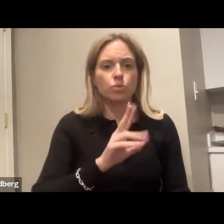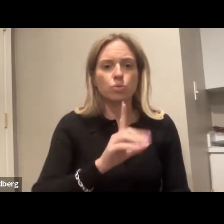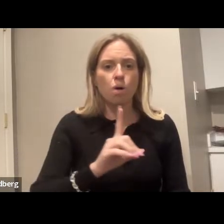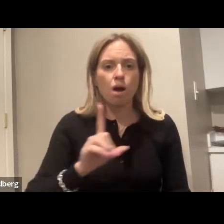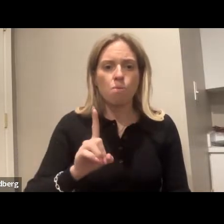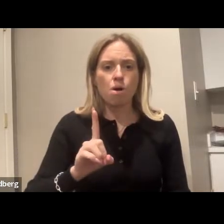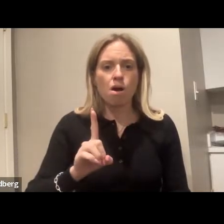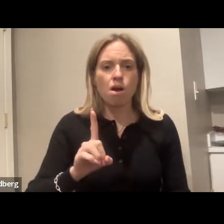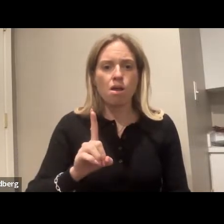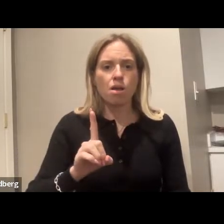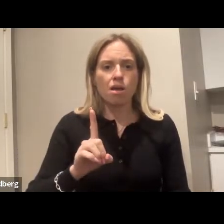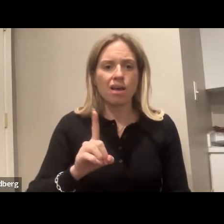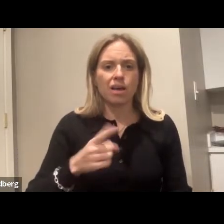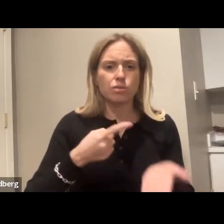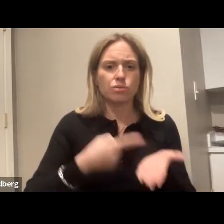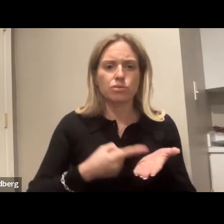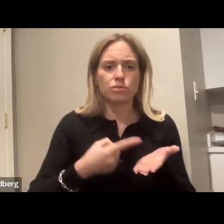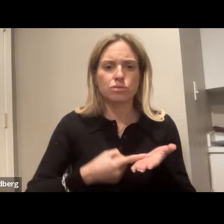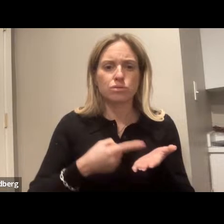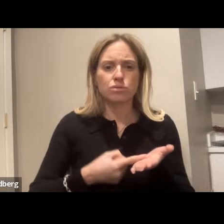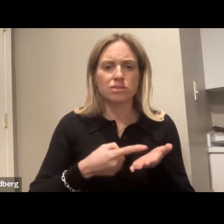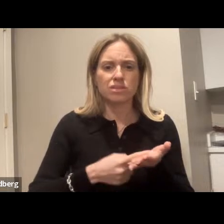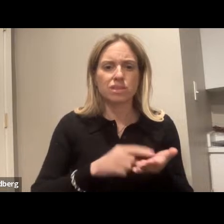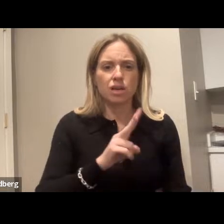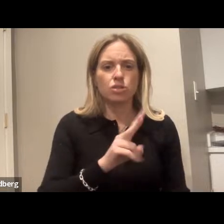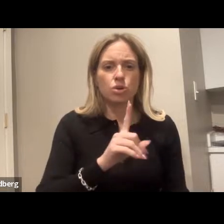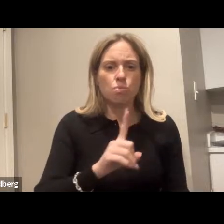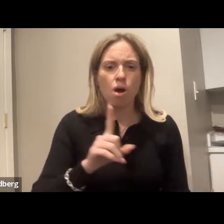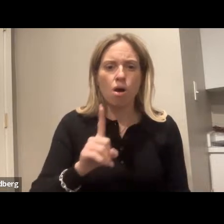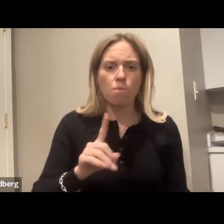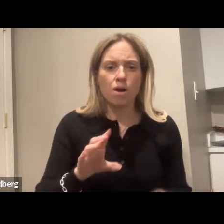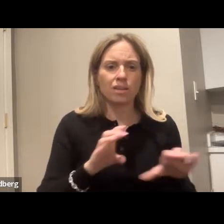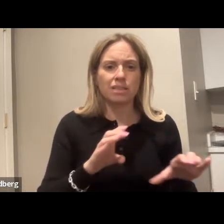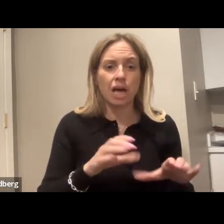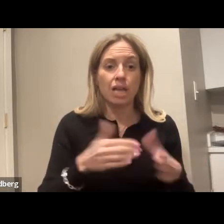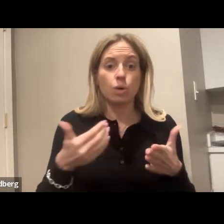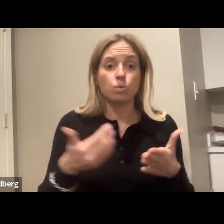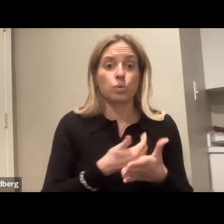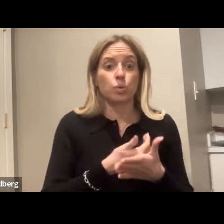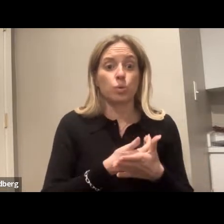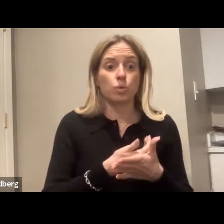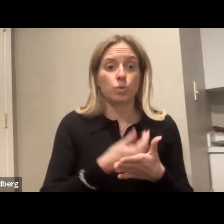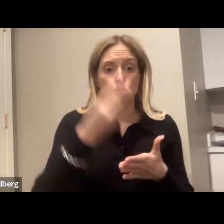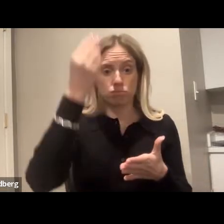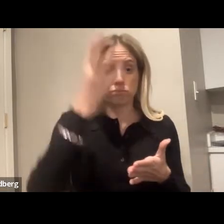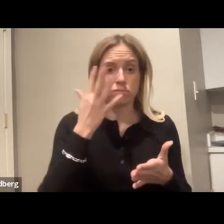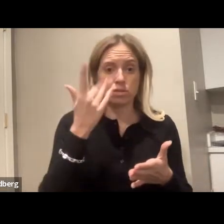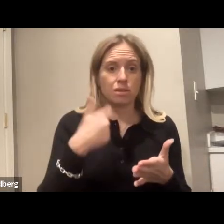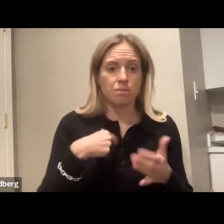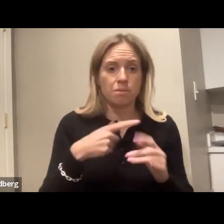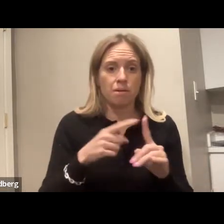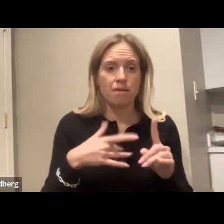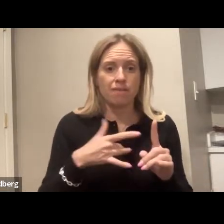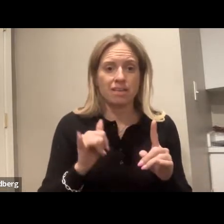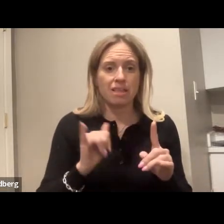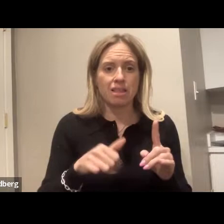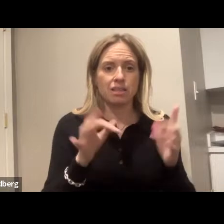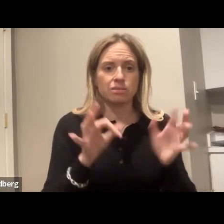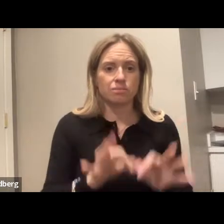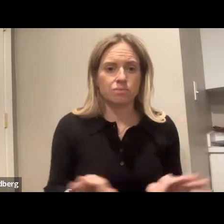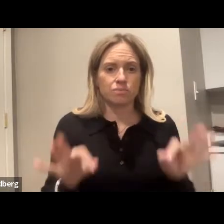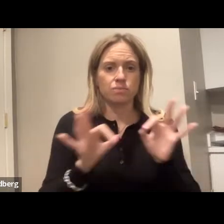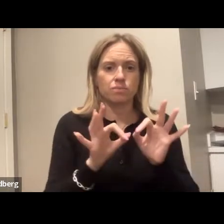you just discuss what 211 does? It was new news to me, but it seems like it's important.